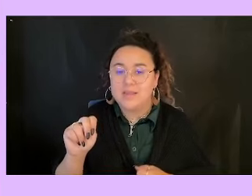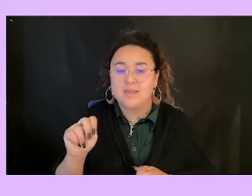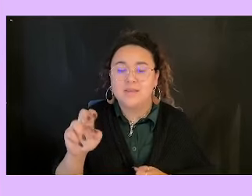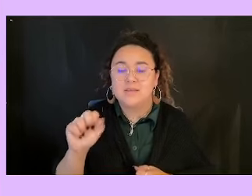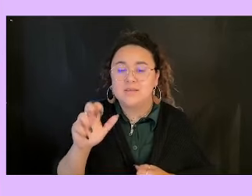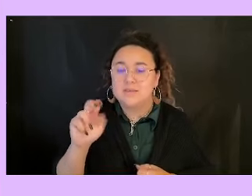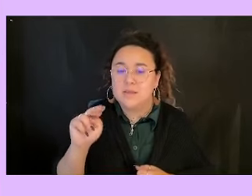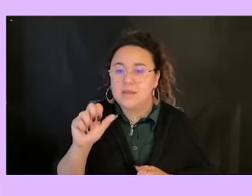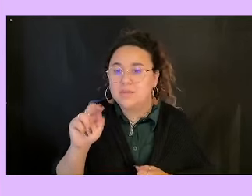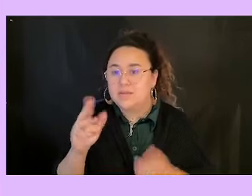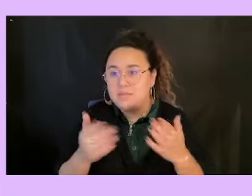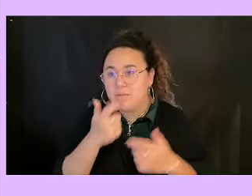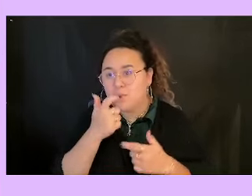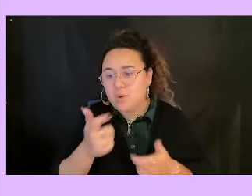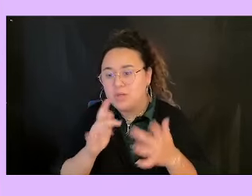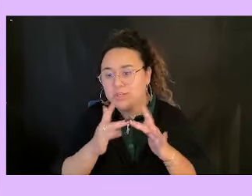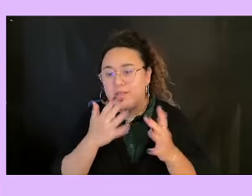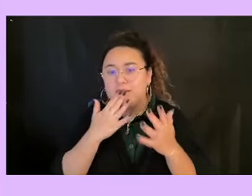watching online. Hi, Sansan.